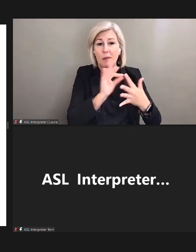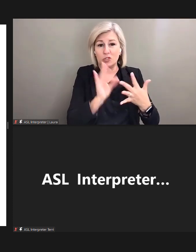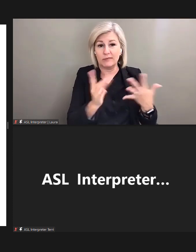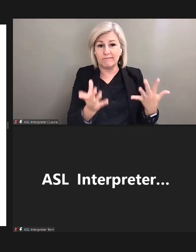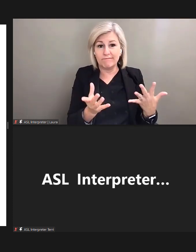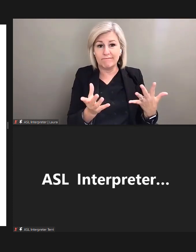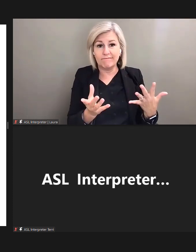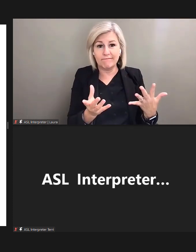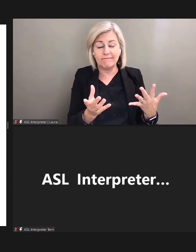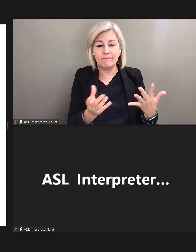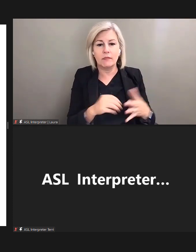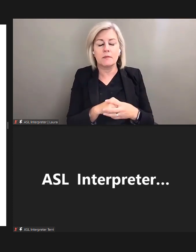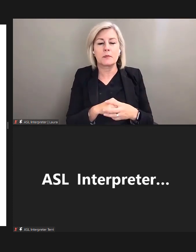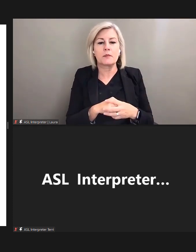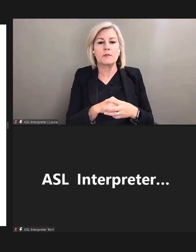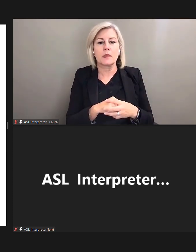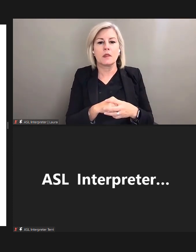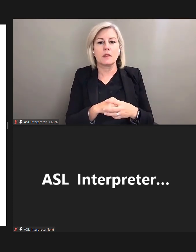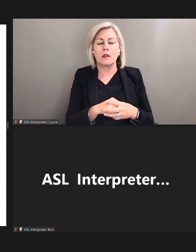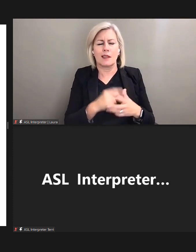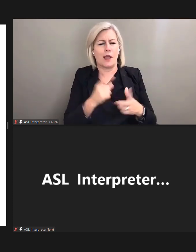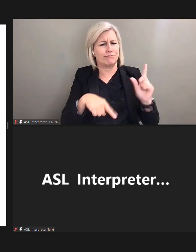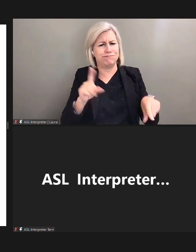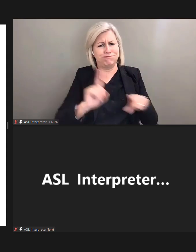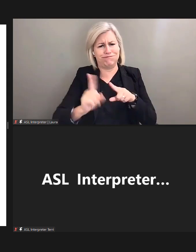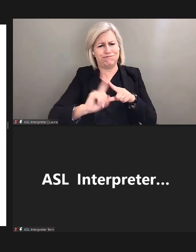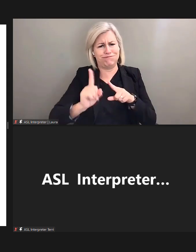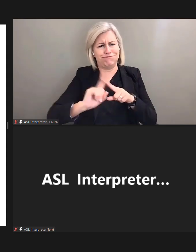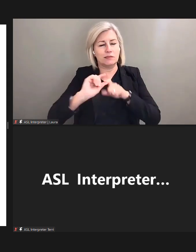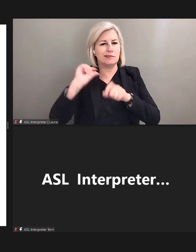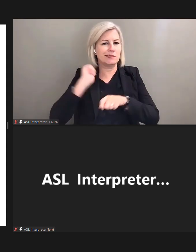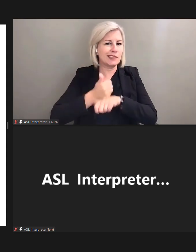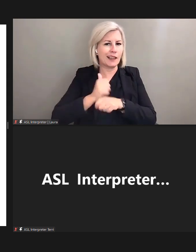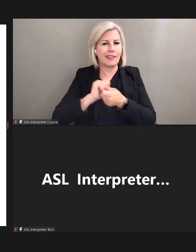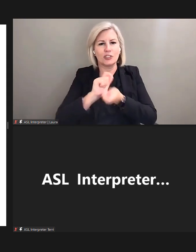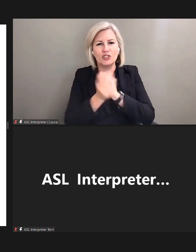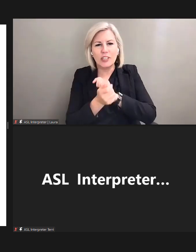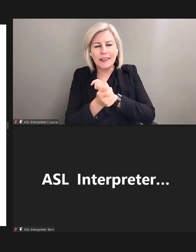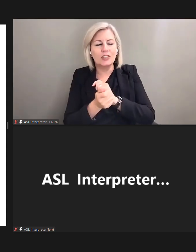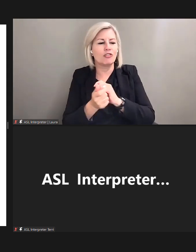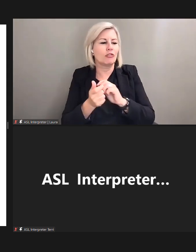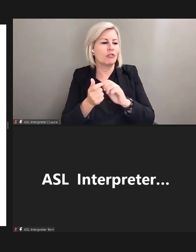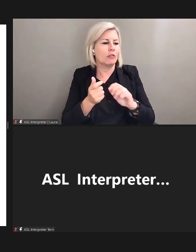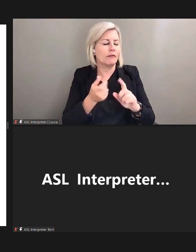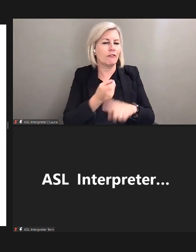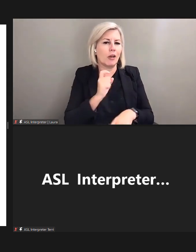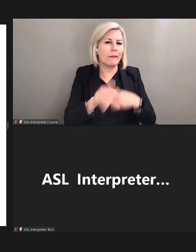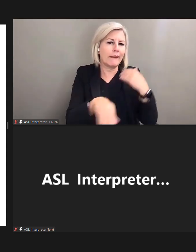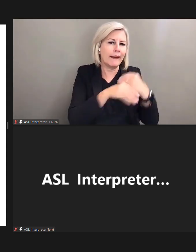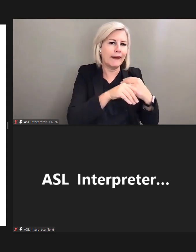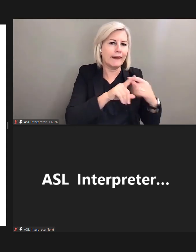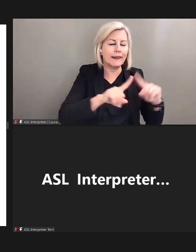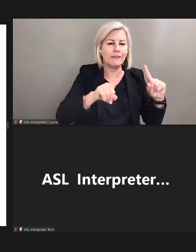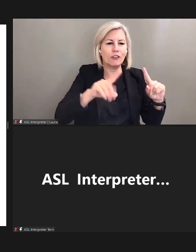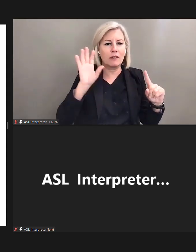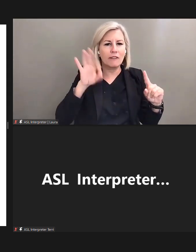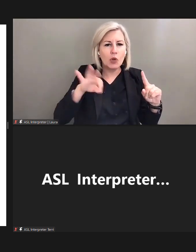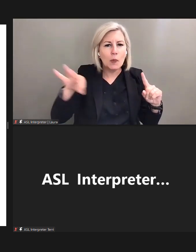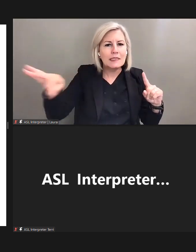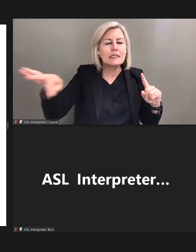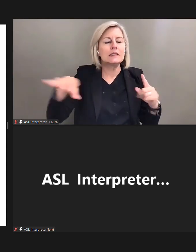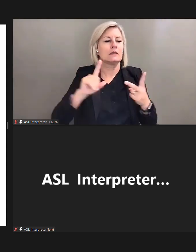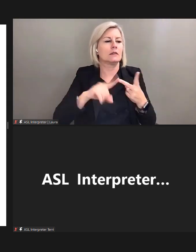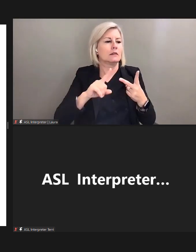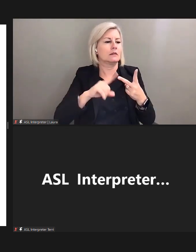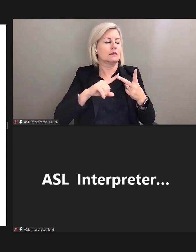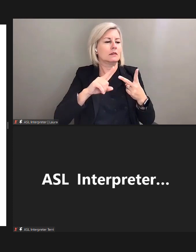option that is on there. There are all kinds of settings that change, that you can change from adding different frequencies